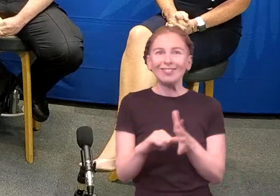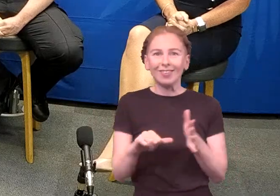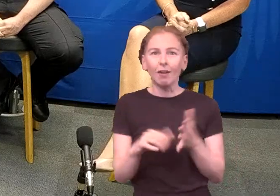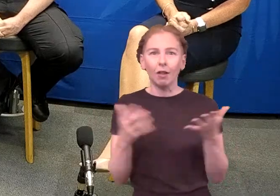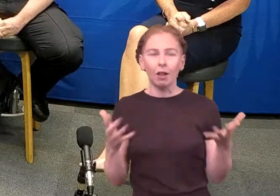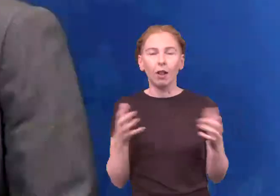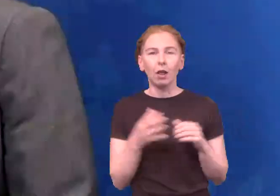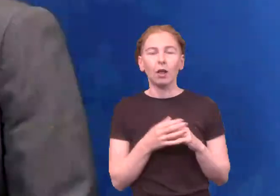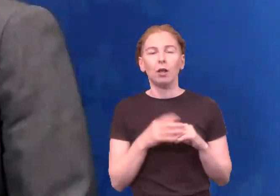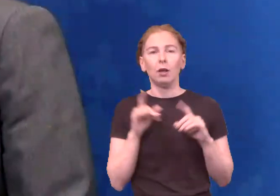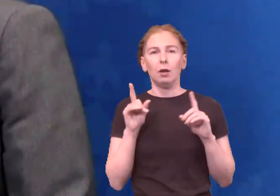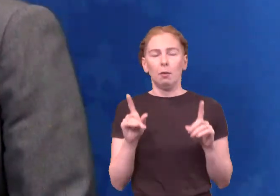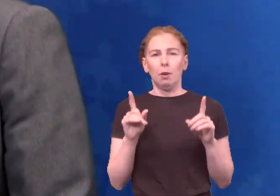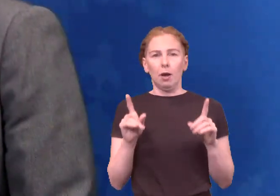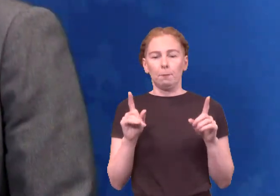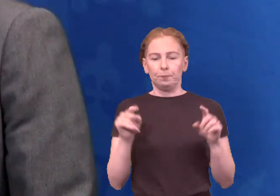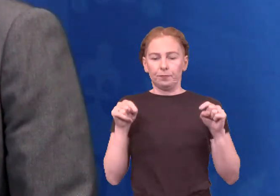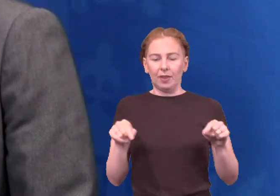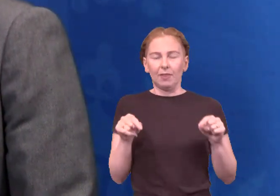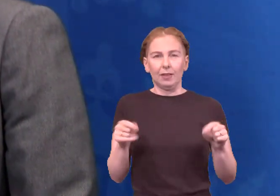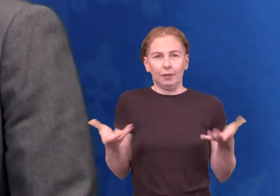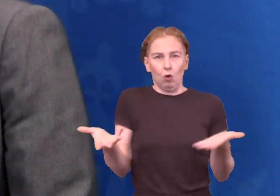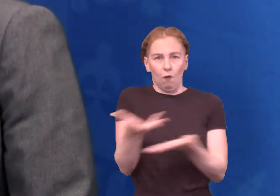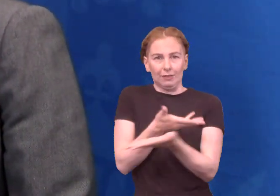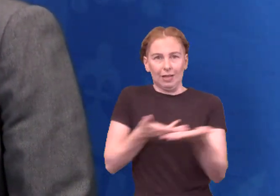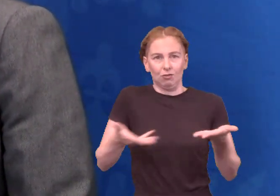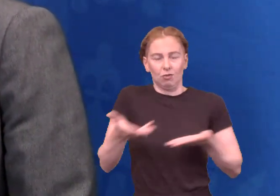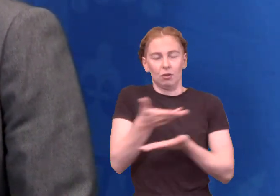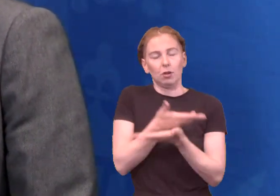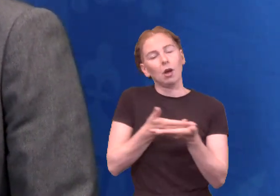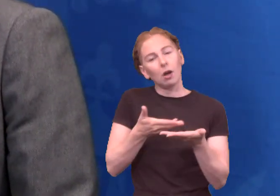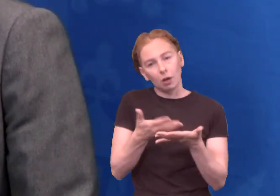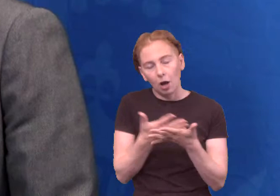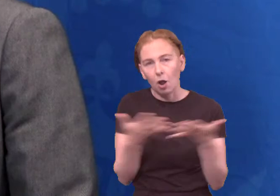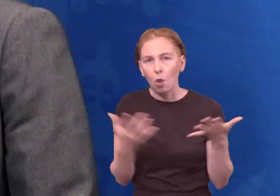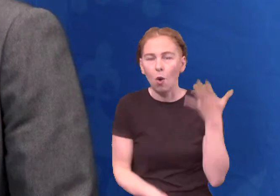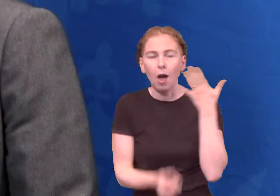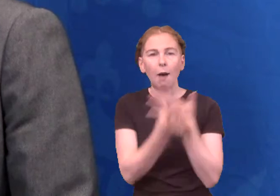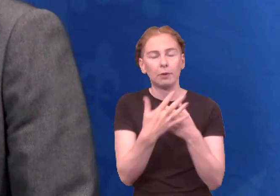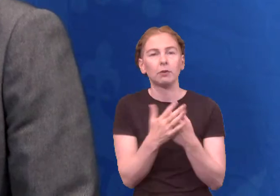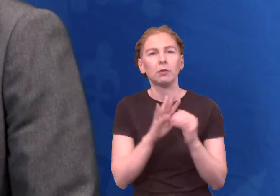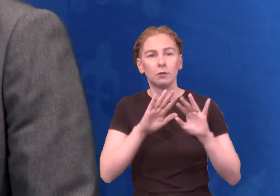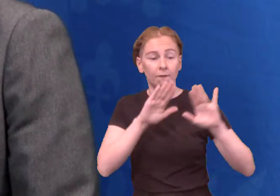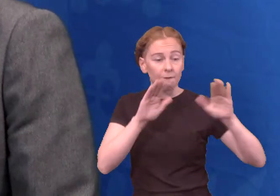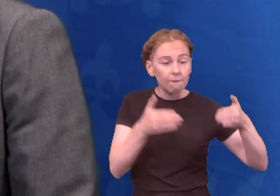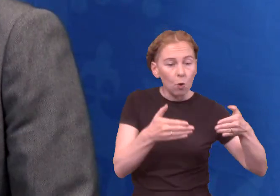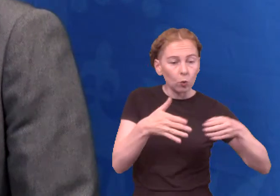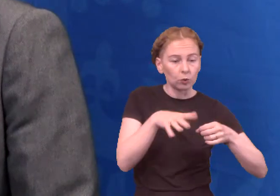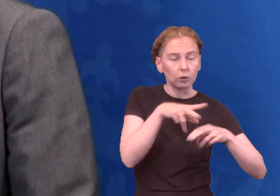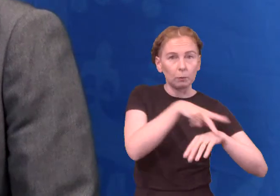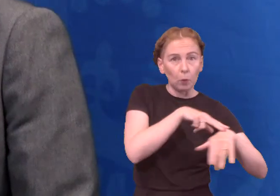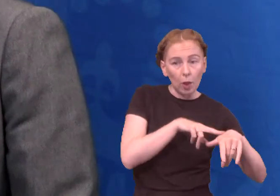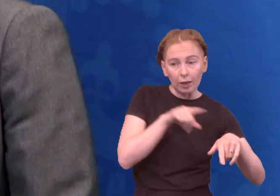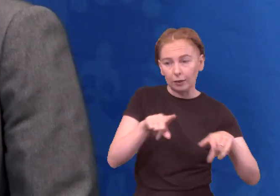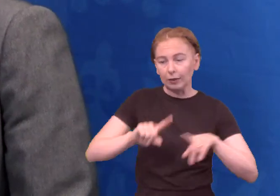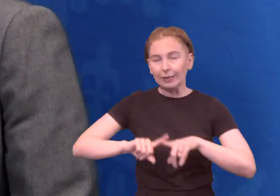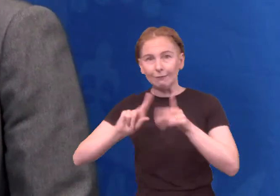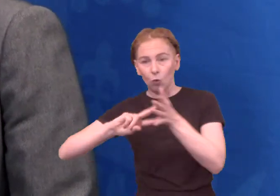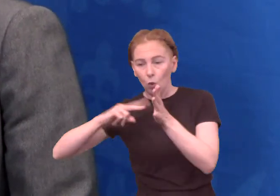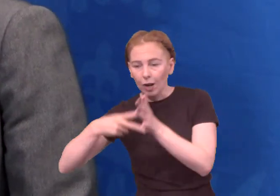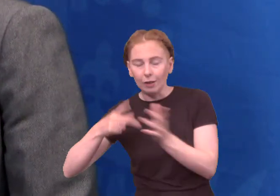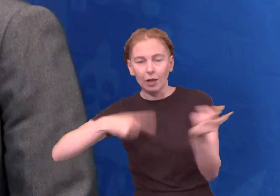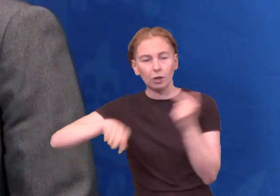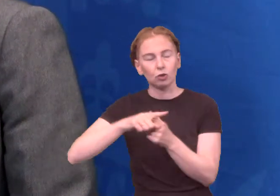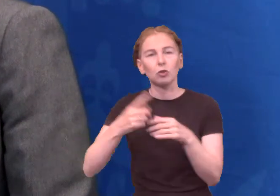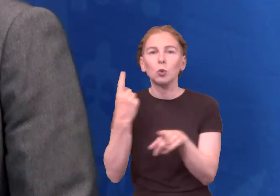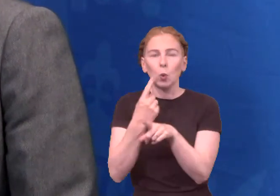think it's a conversation that's had all the time. There's huge amounts of focus on it, both in the police service and with partners. And I